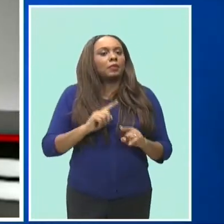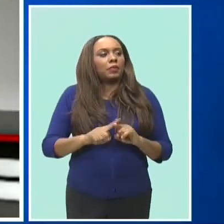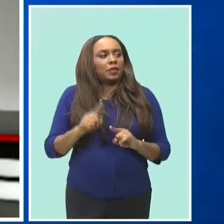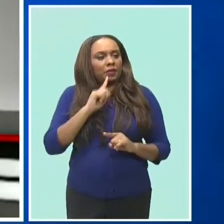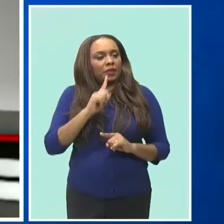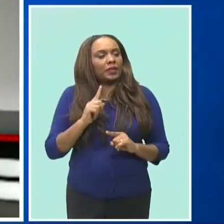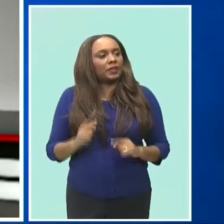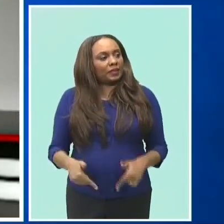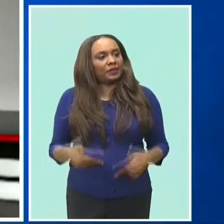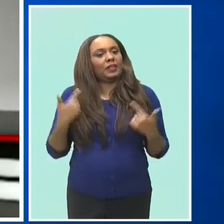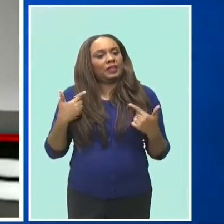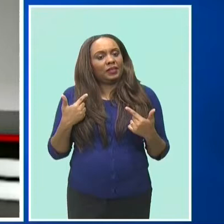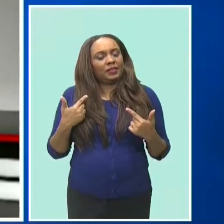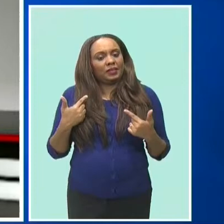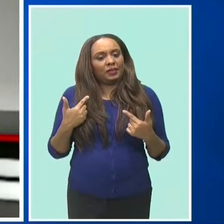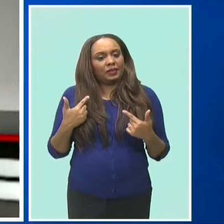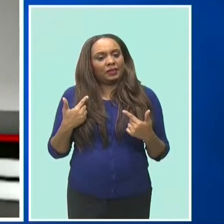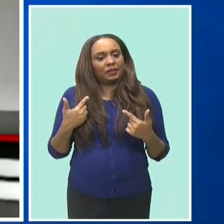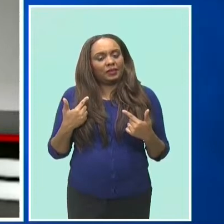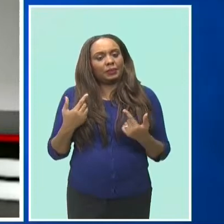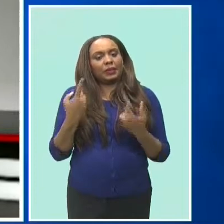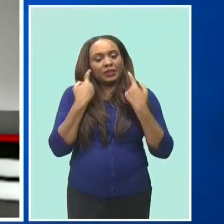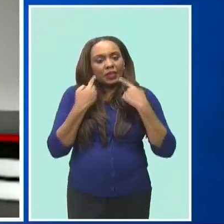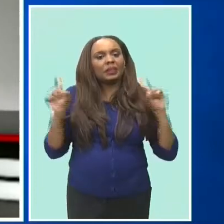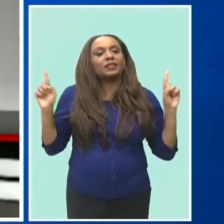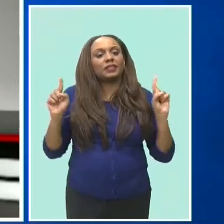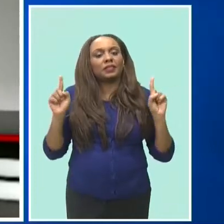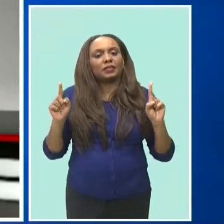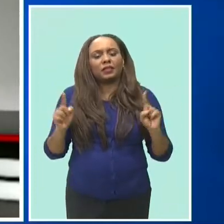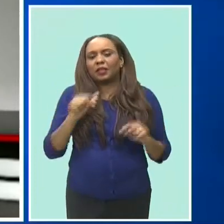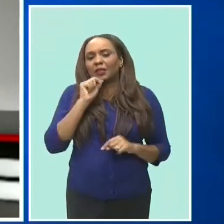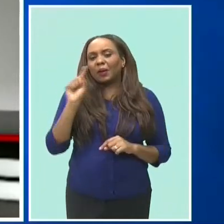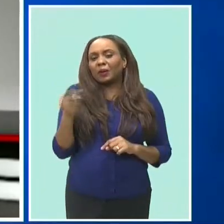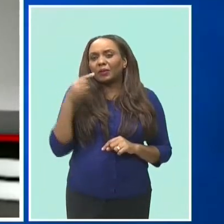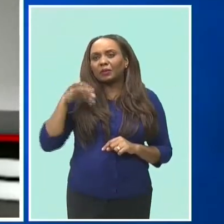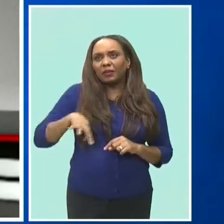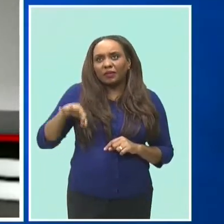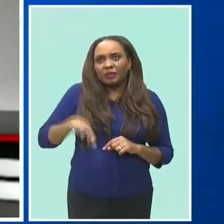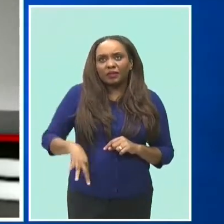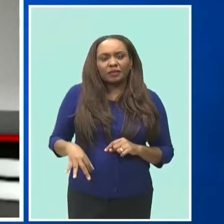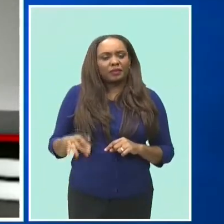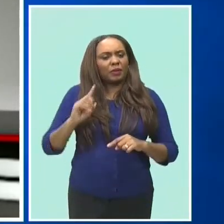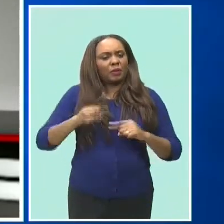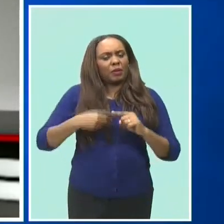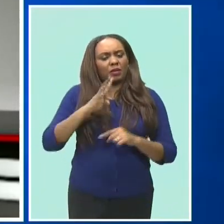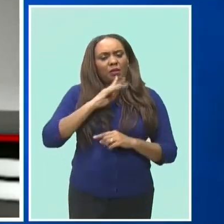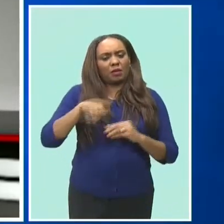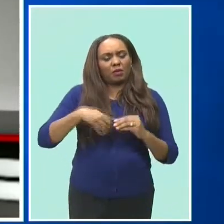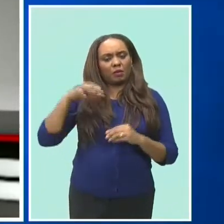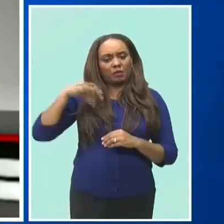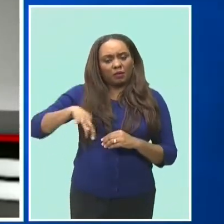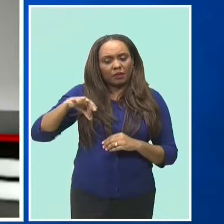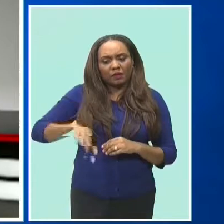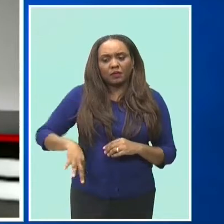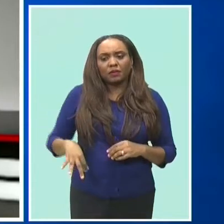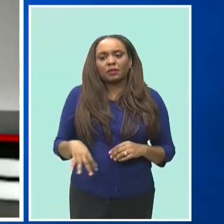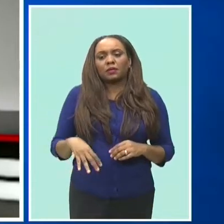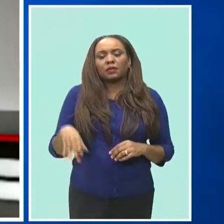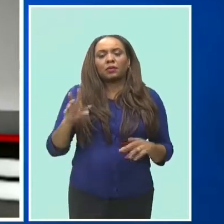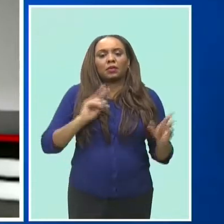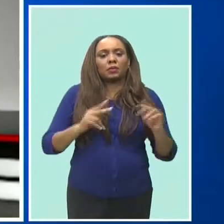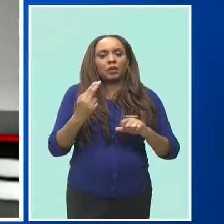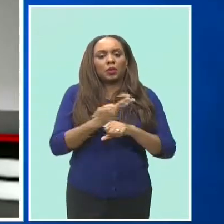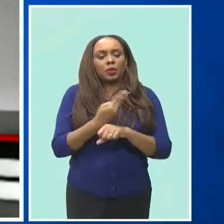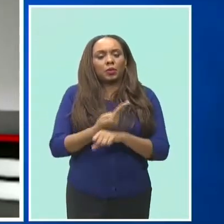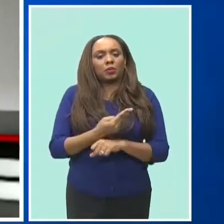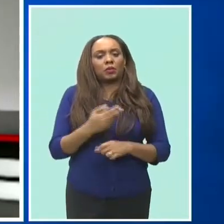And on top of that, we're not just looking at profitability, because when you look at profitability, people always do with commercial banks.